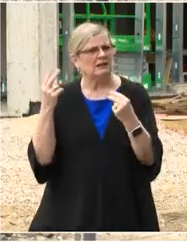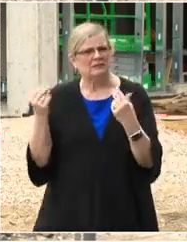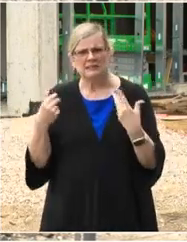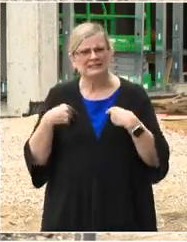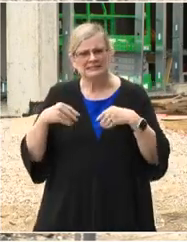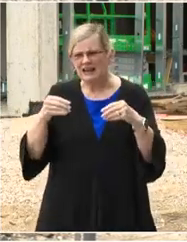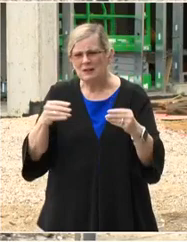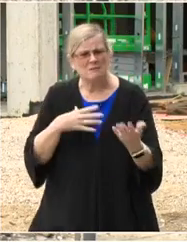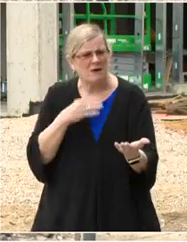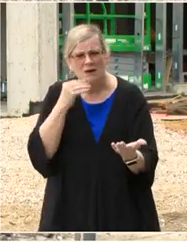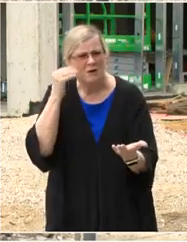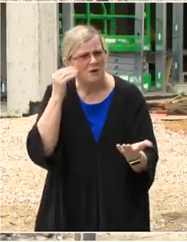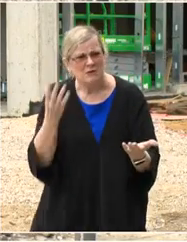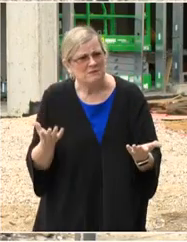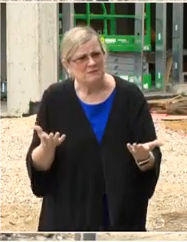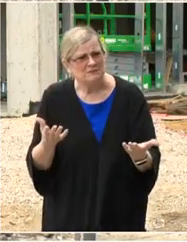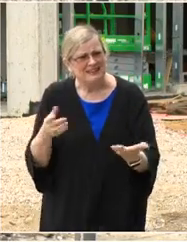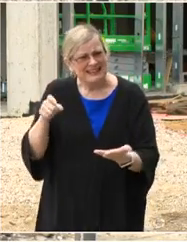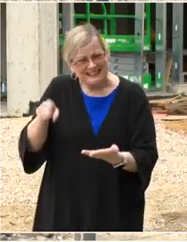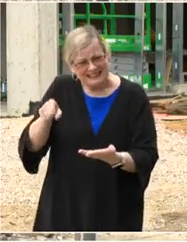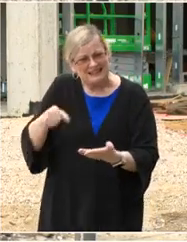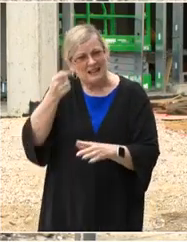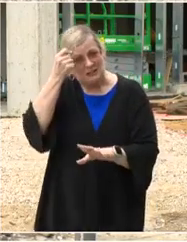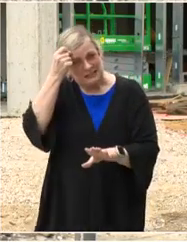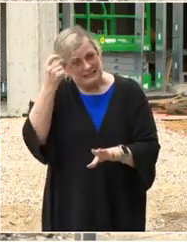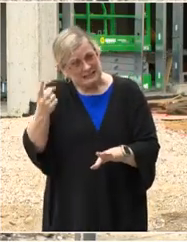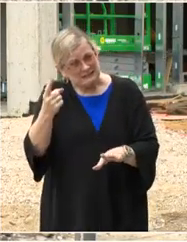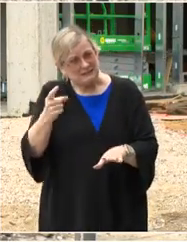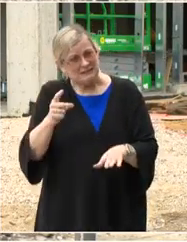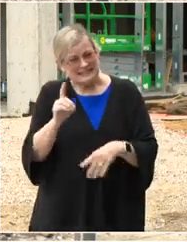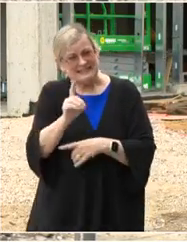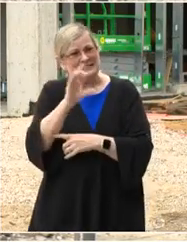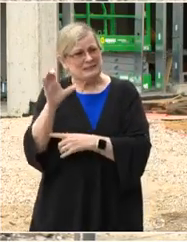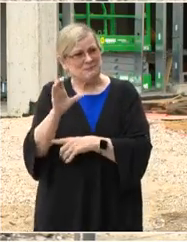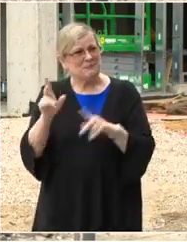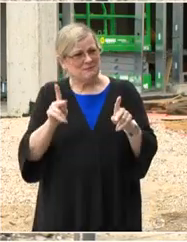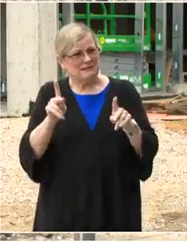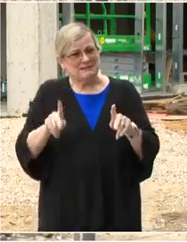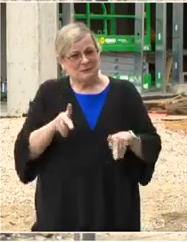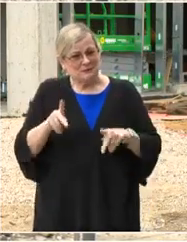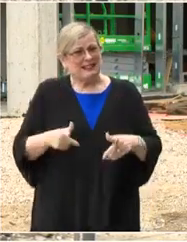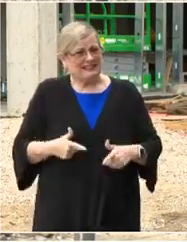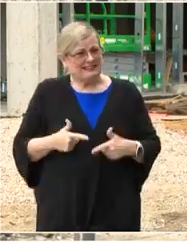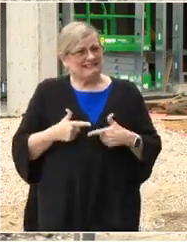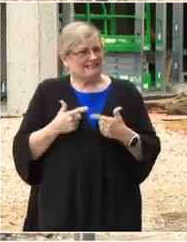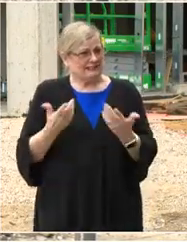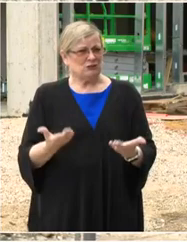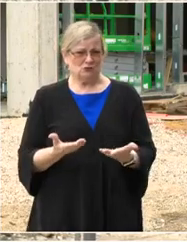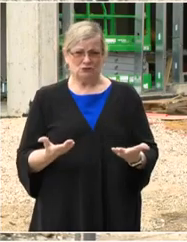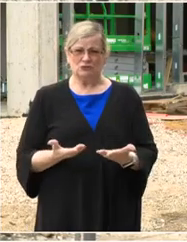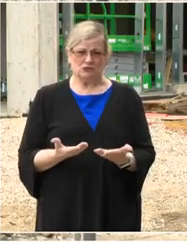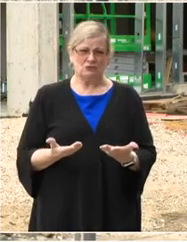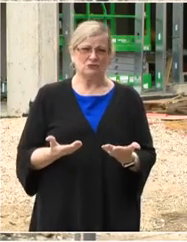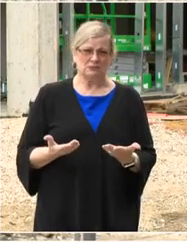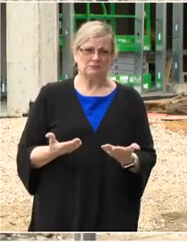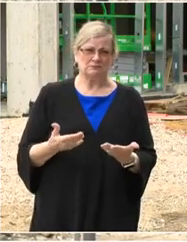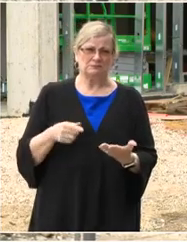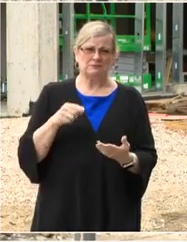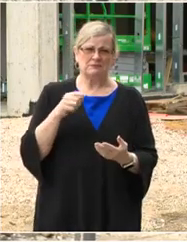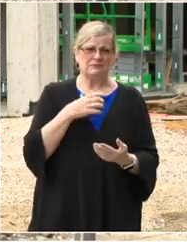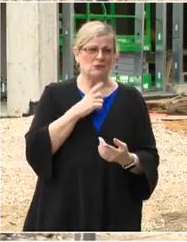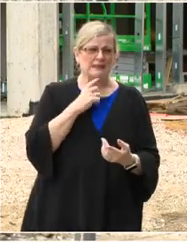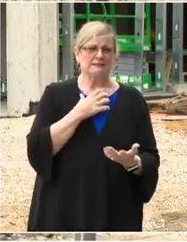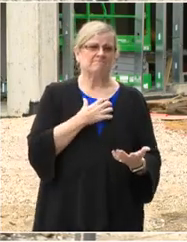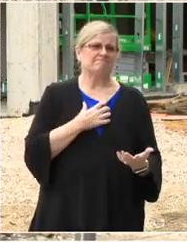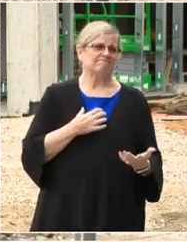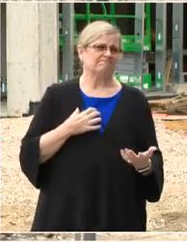about the District of Columbia and the people who live here and how, this is absurd, because where do